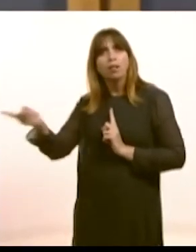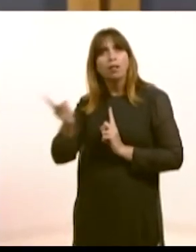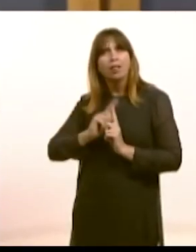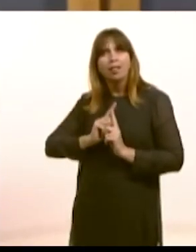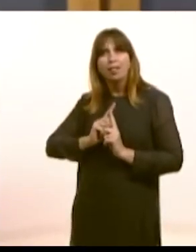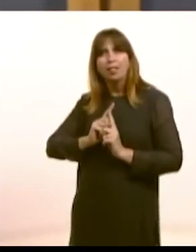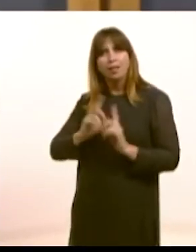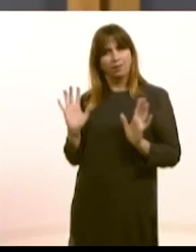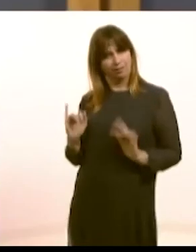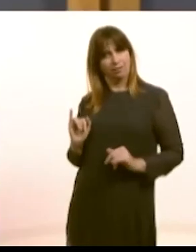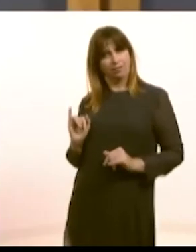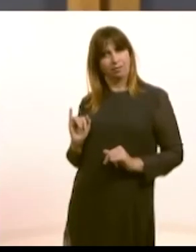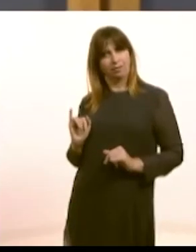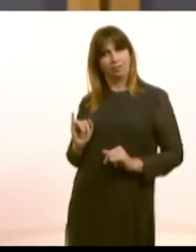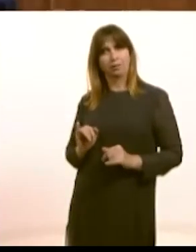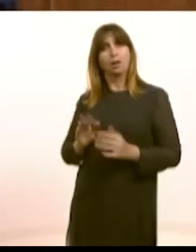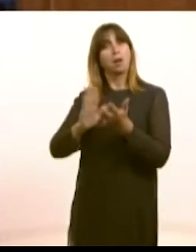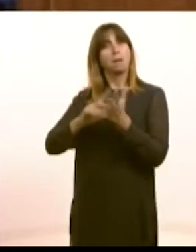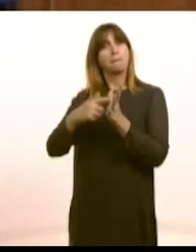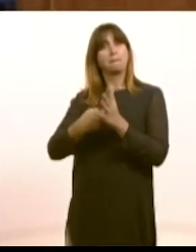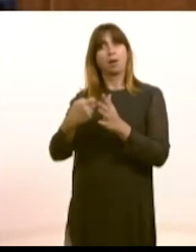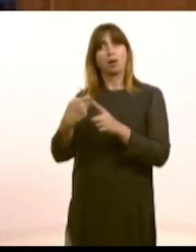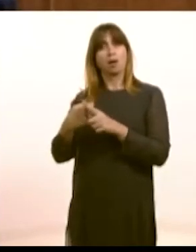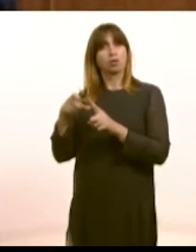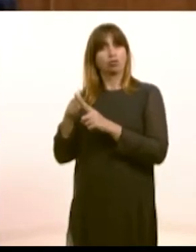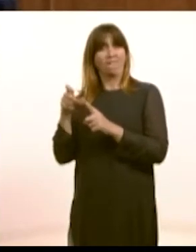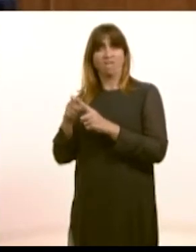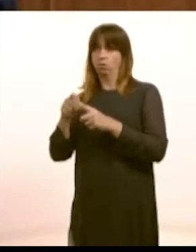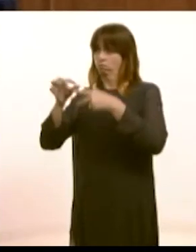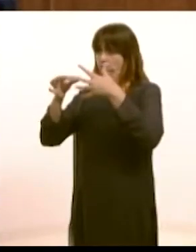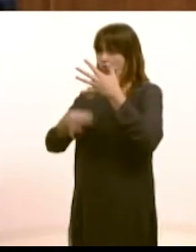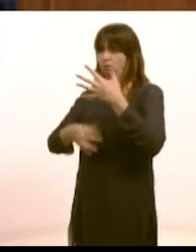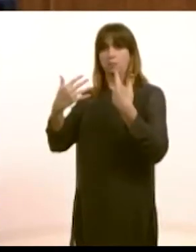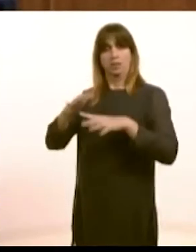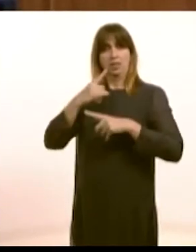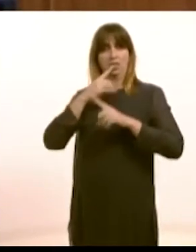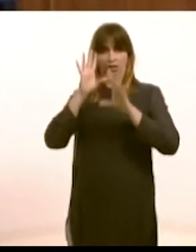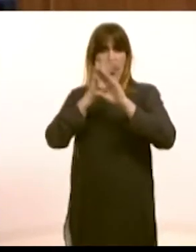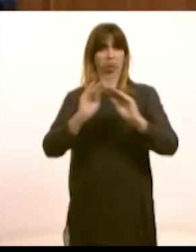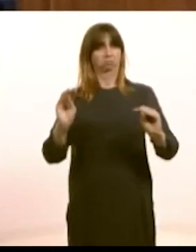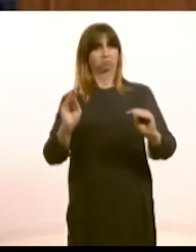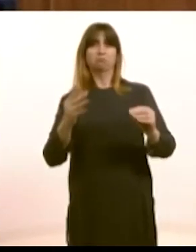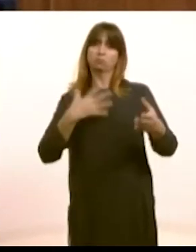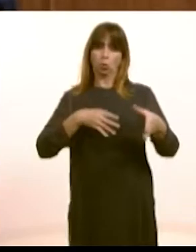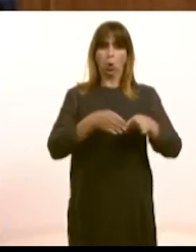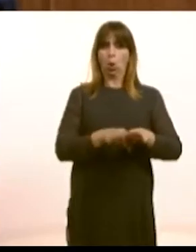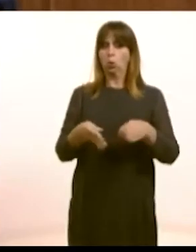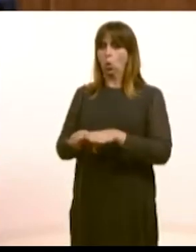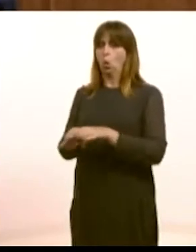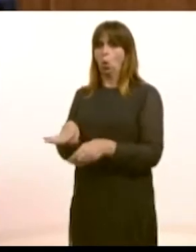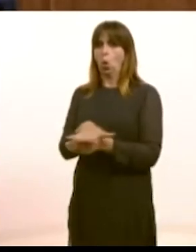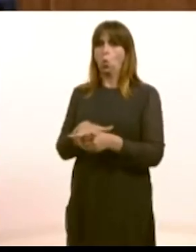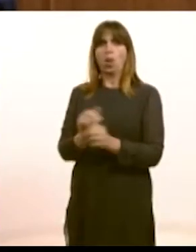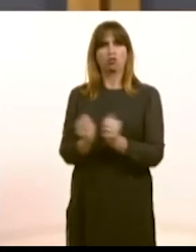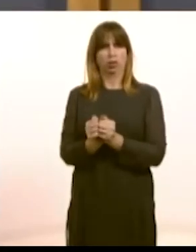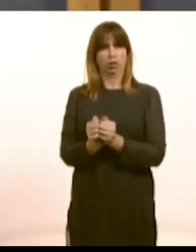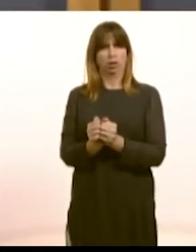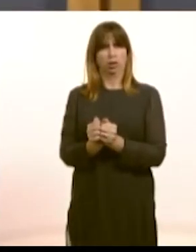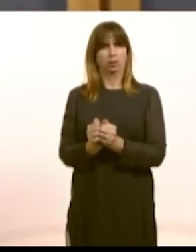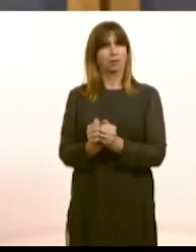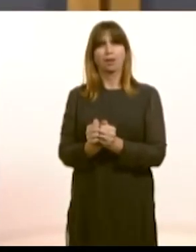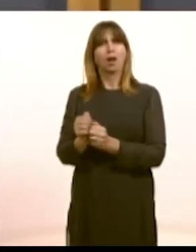and his predecessor, Mark Drakeford, because they say that the decision to close down local services was agreed locally. But that, of